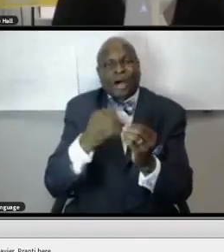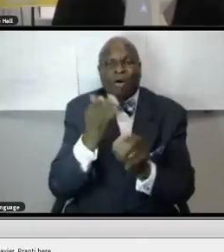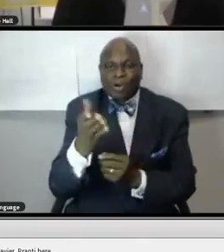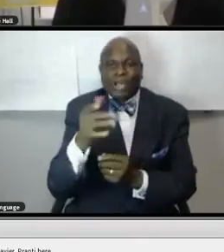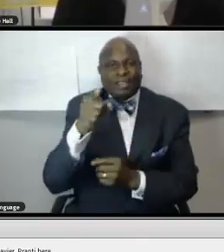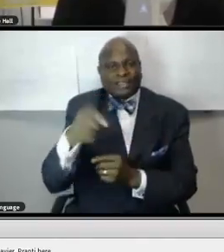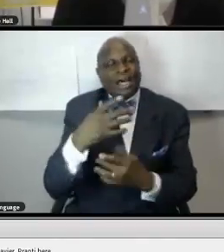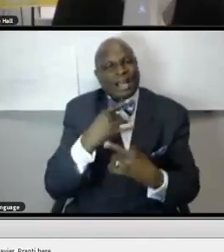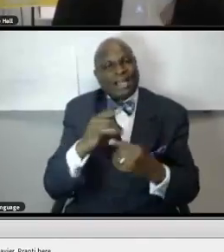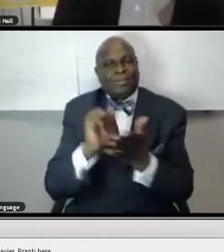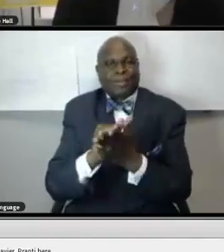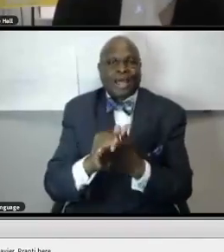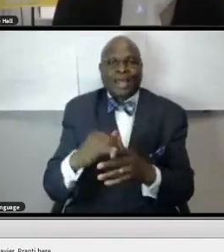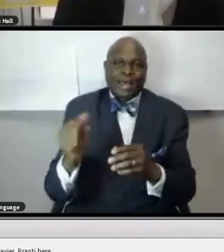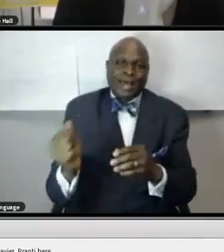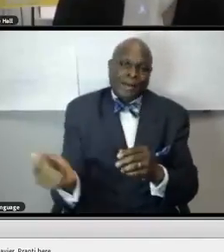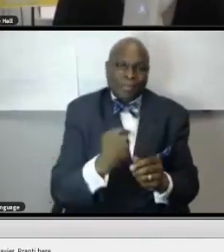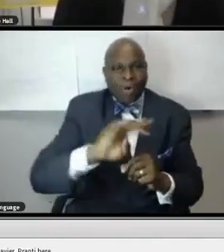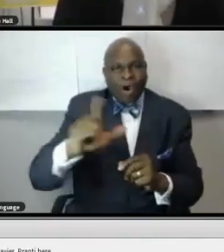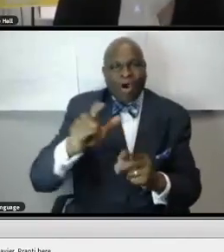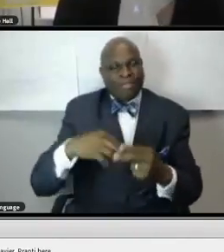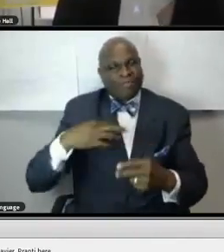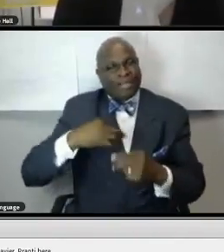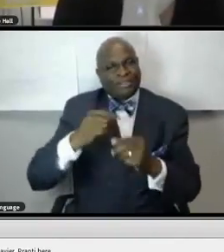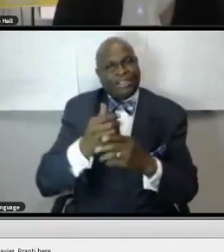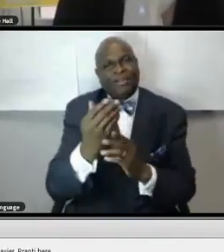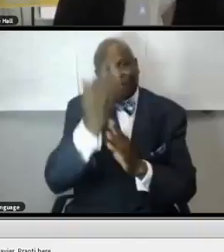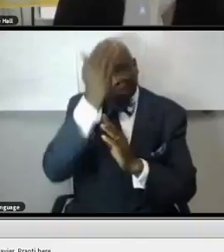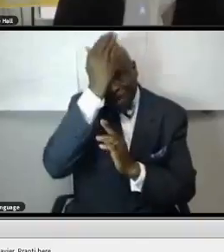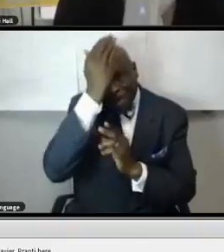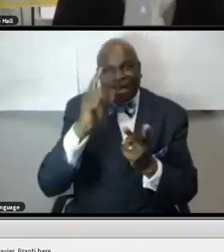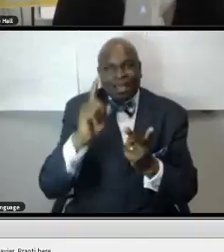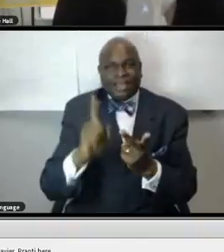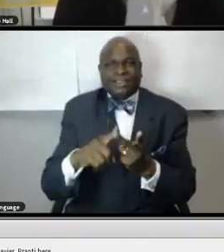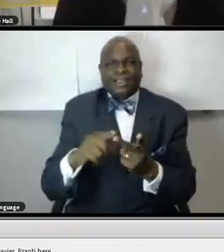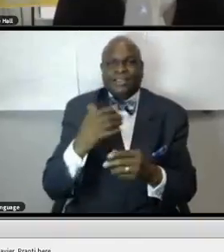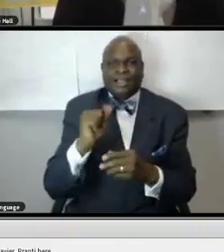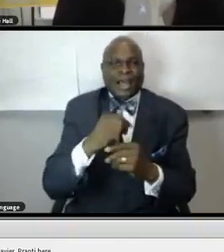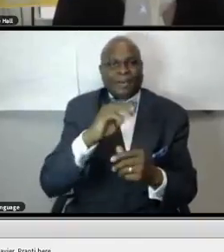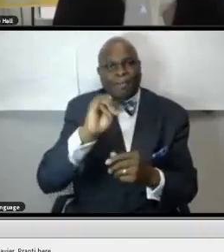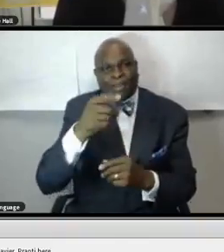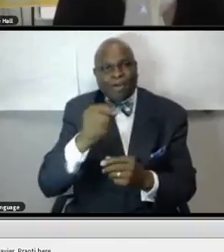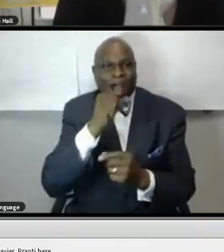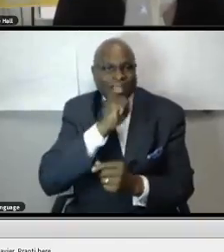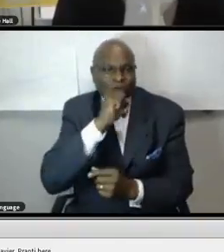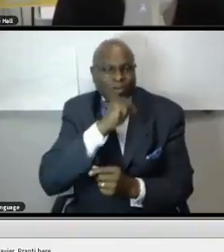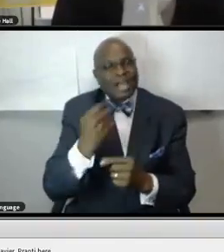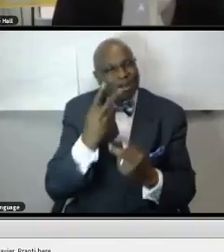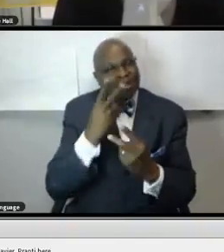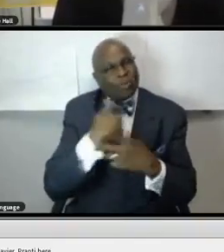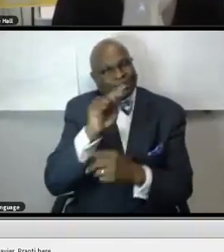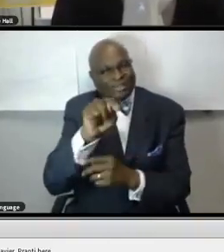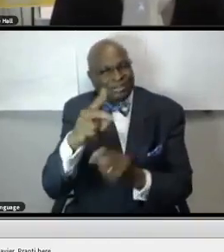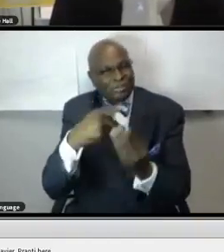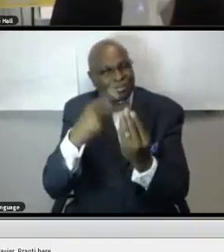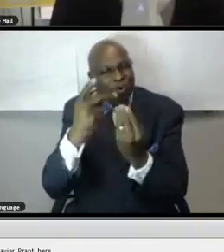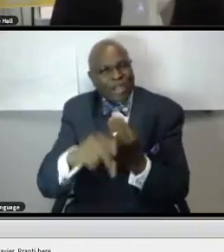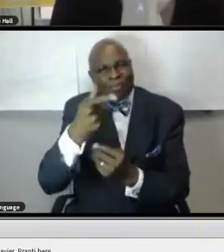likes to play netball, she's a volunteer firefighter, she eats mango ice cream, she likes to watch Grey's Anatomy. She's